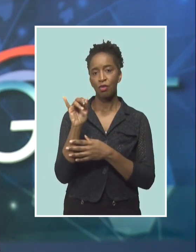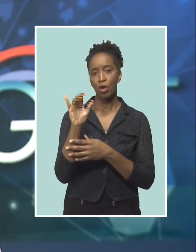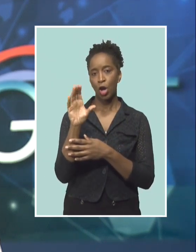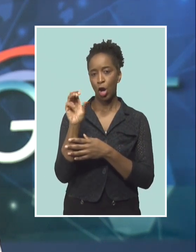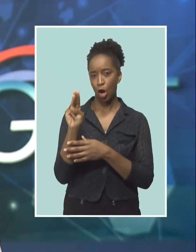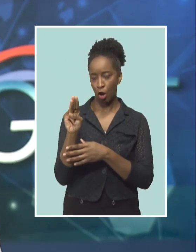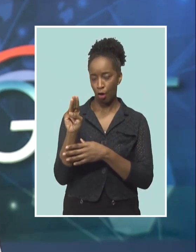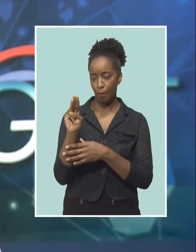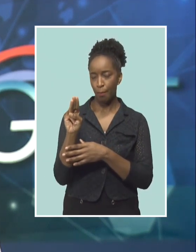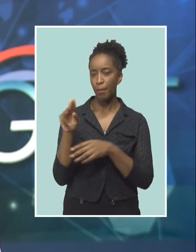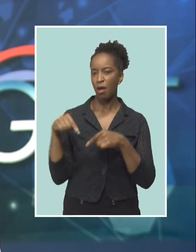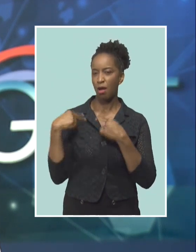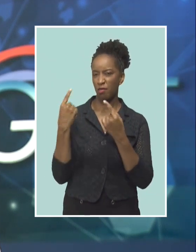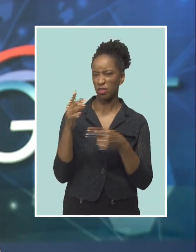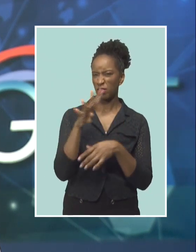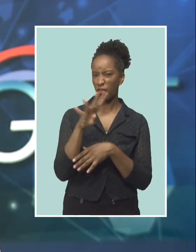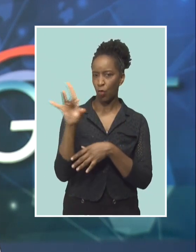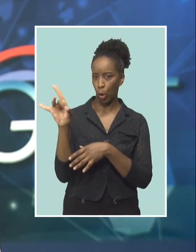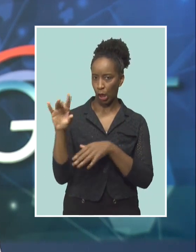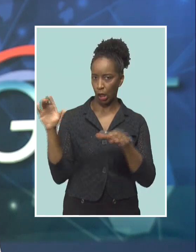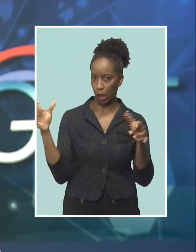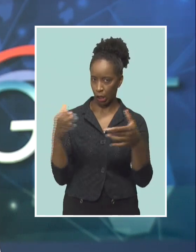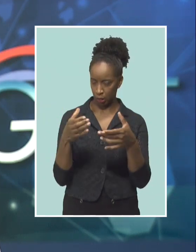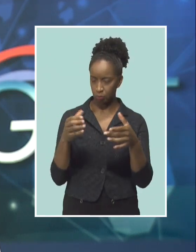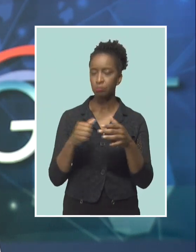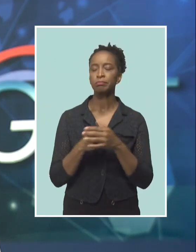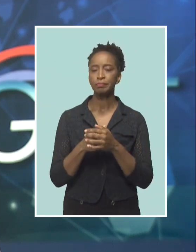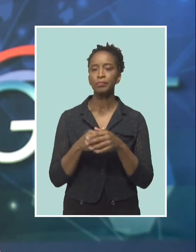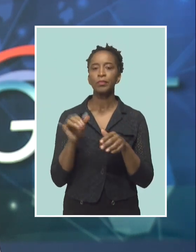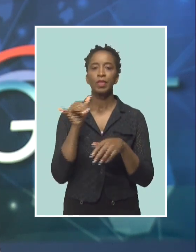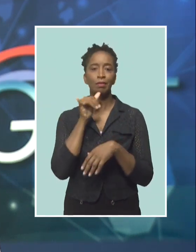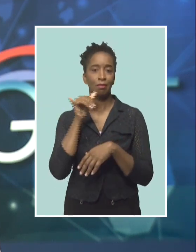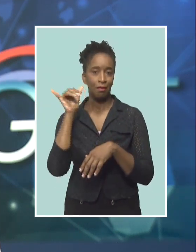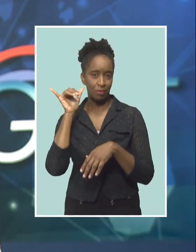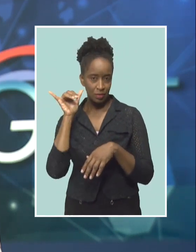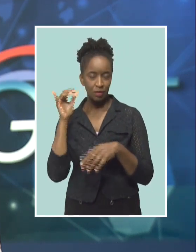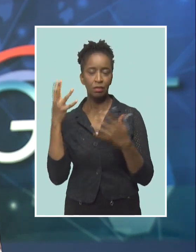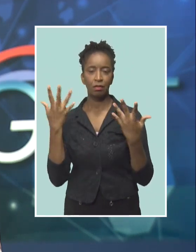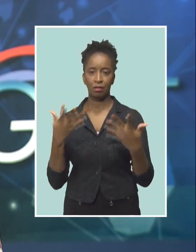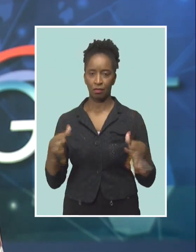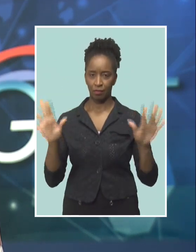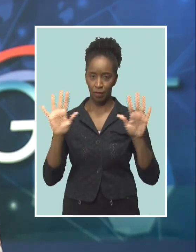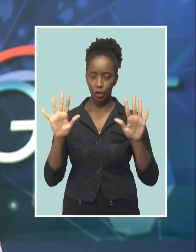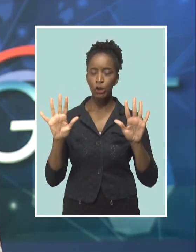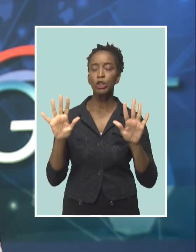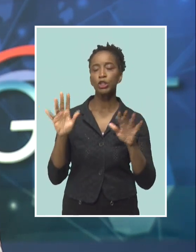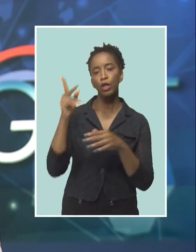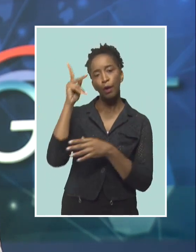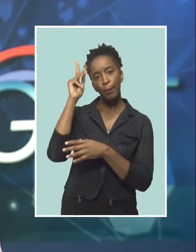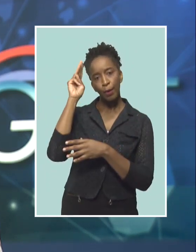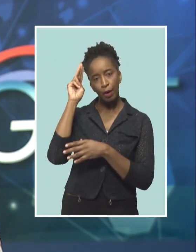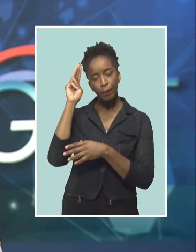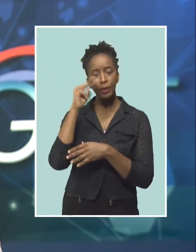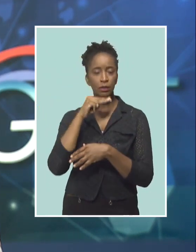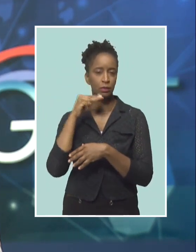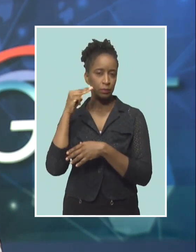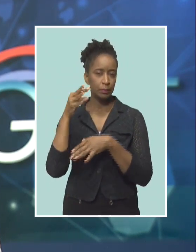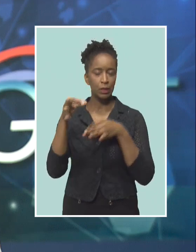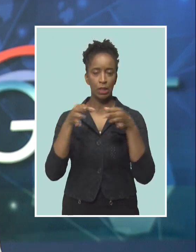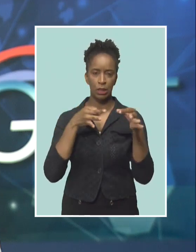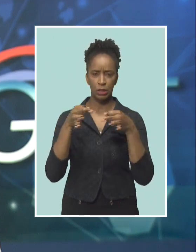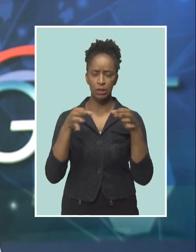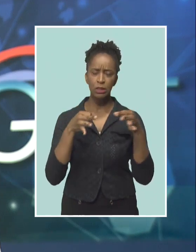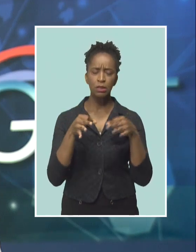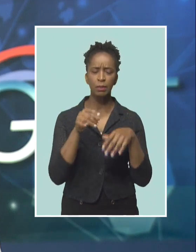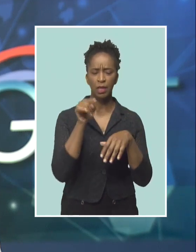yesterday. She notes that deportees do not go to CARICOM but rather to their respective countries, and says each government is making its